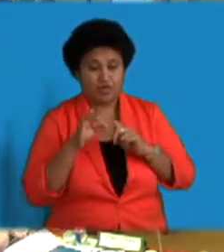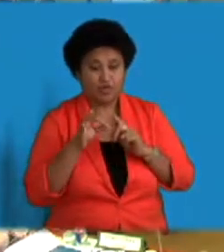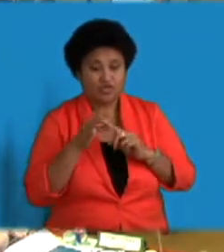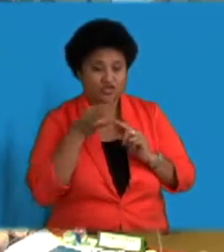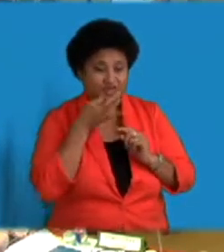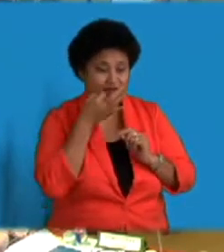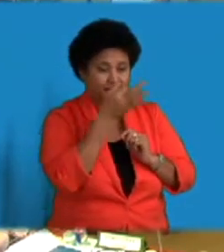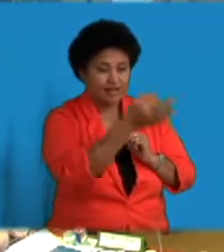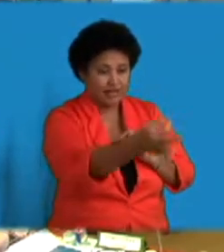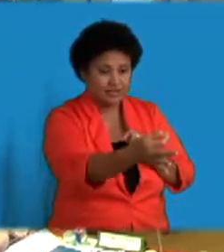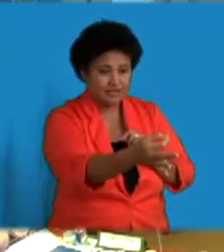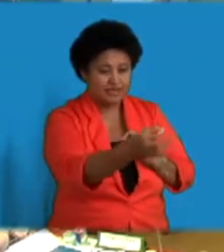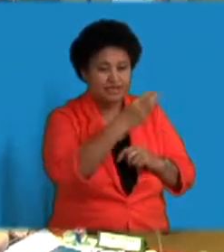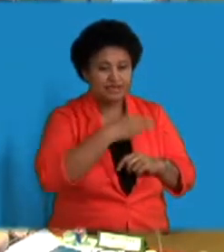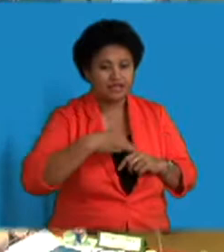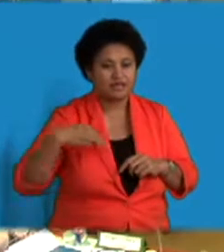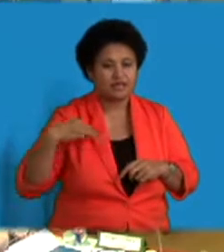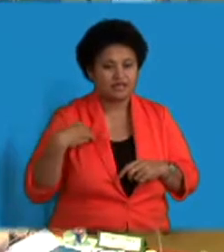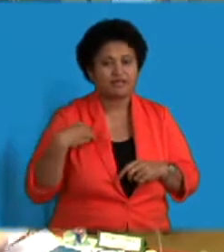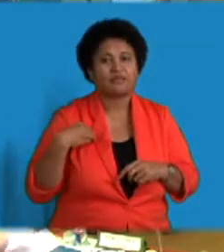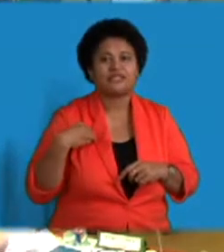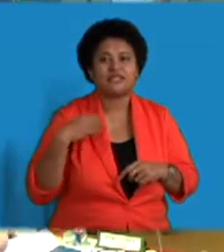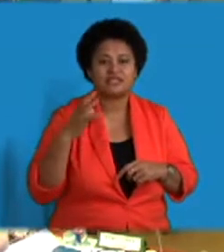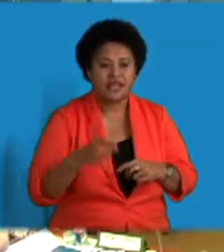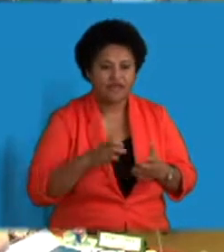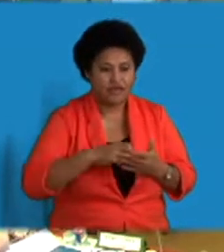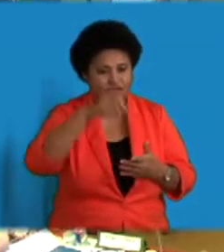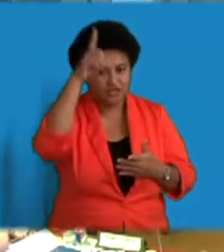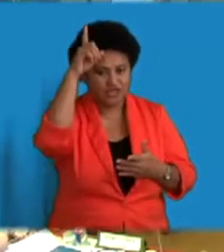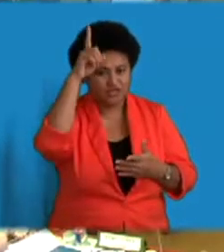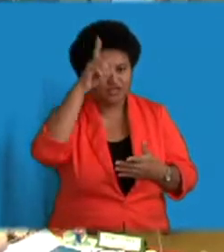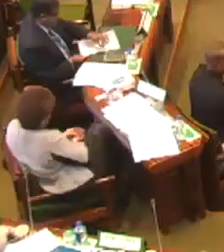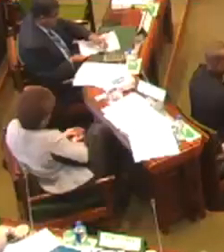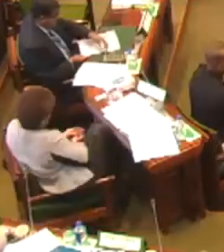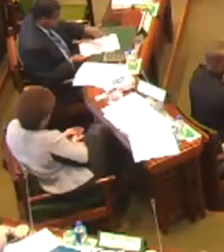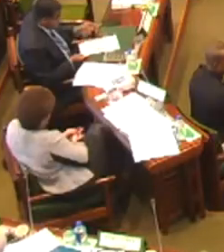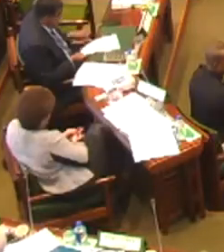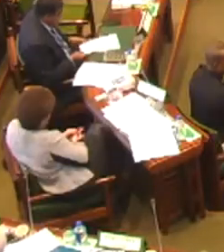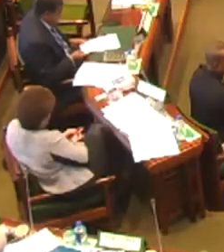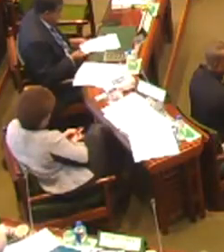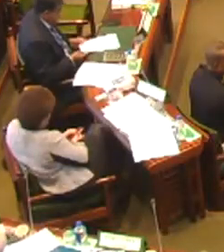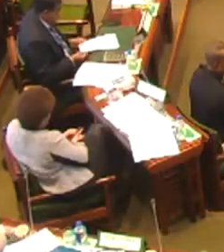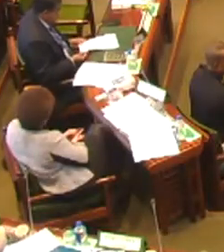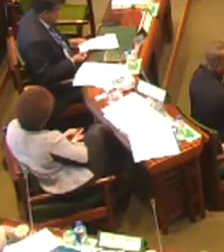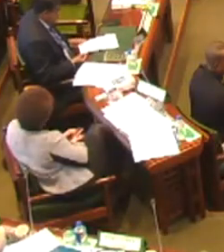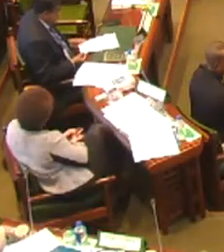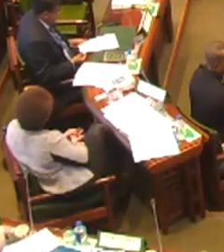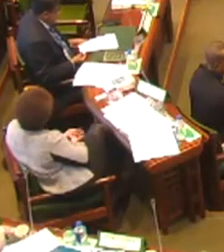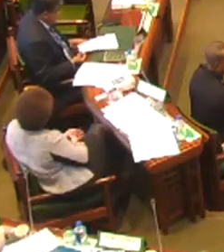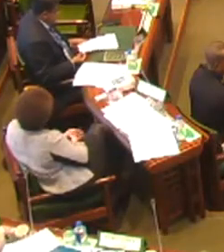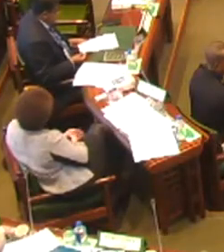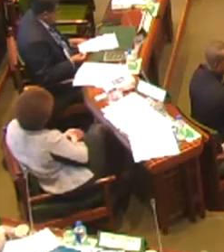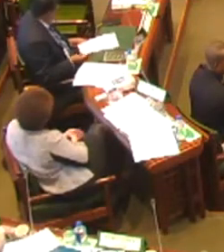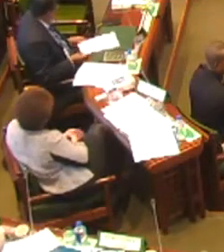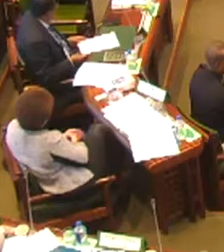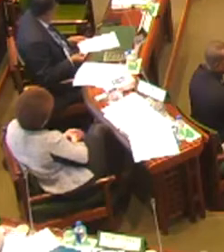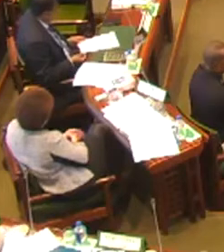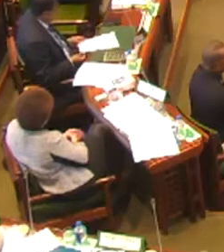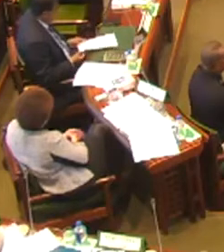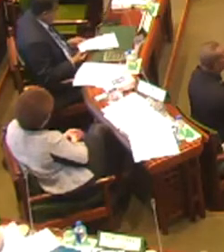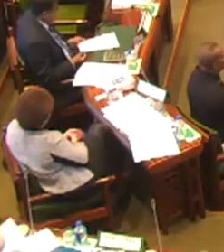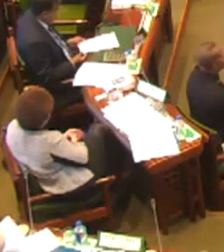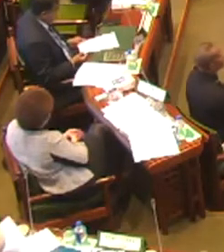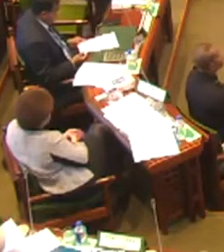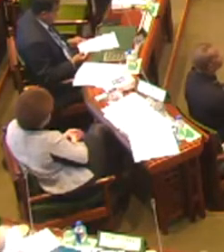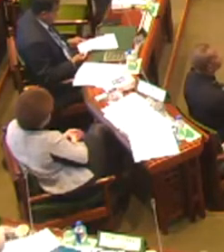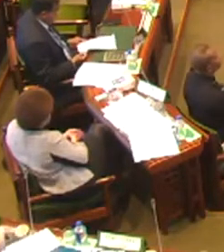Honourable Minister for Education, Heritage and Arts. There are circumstances in which some students are